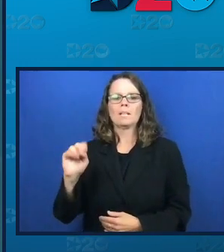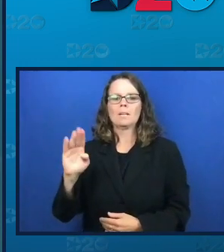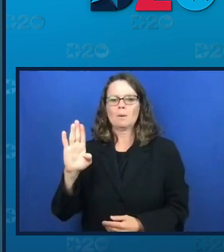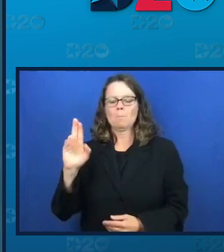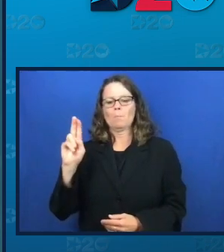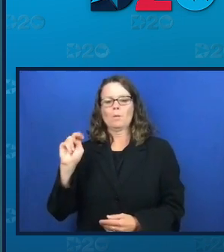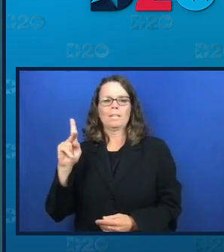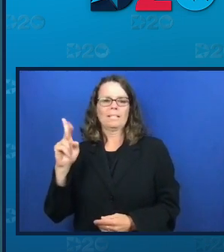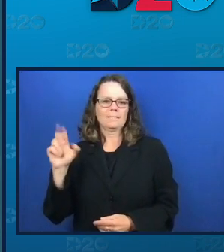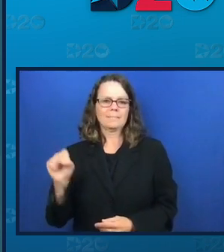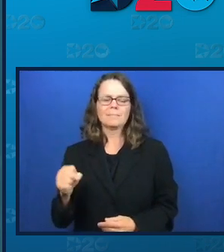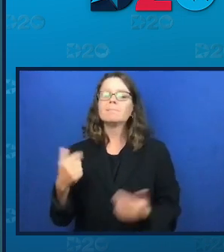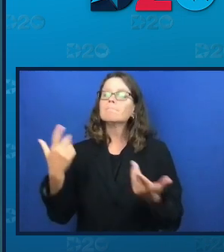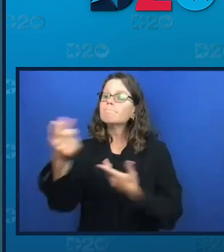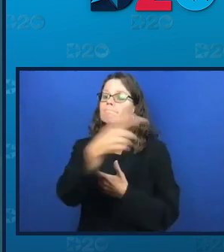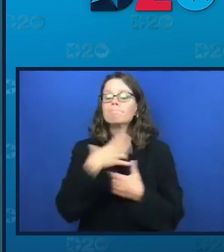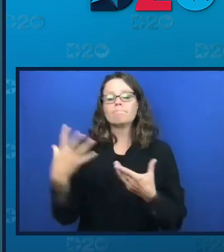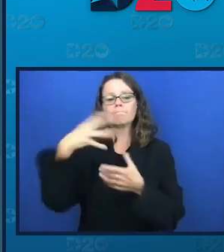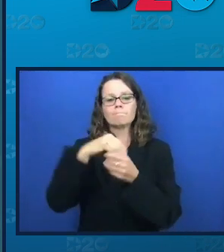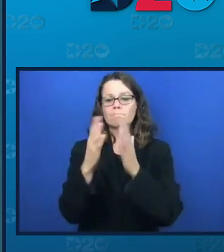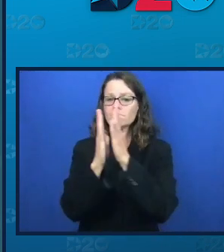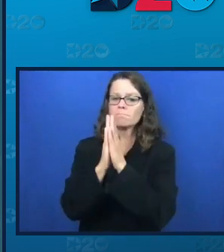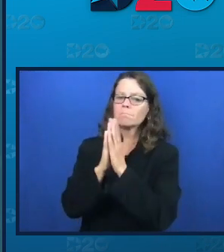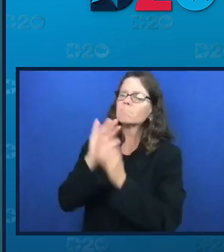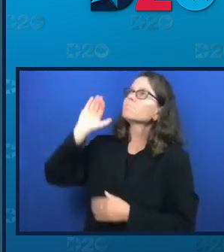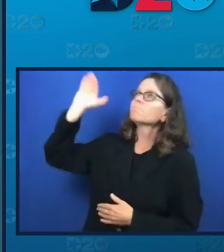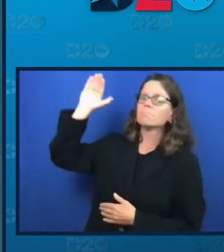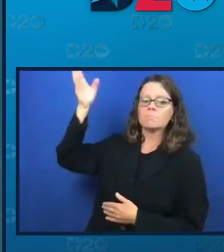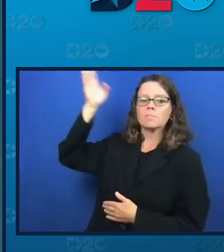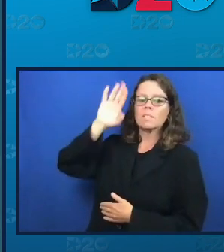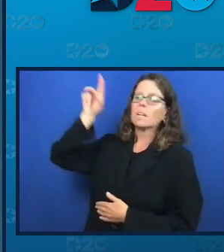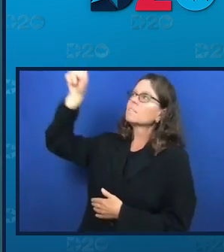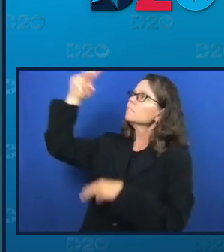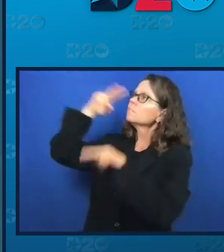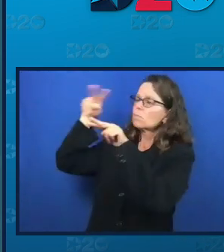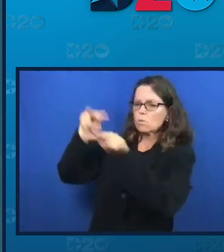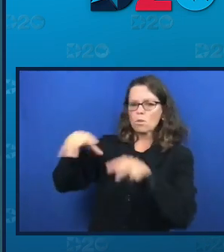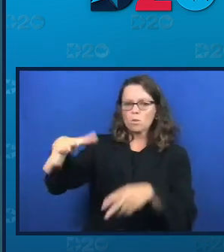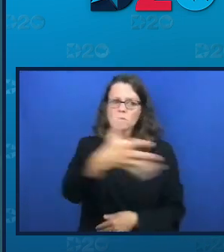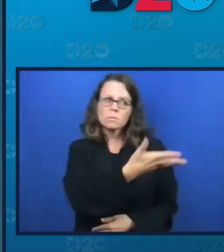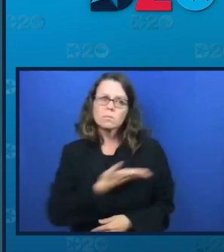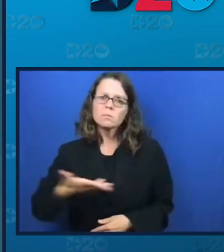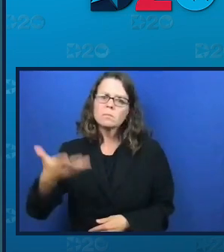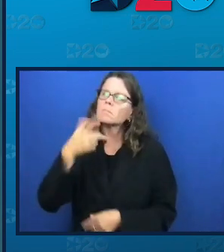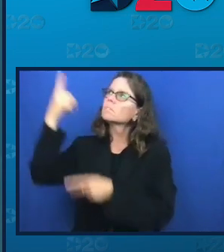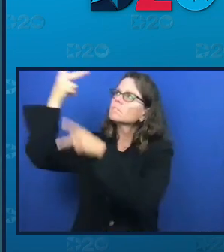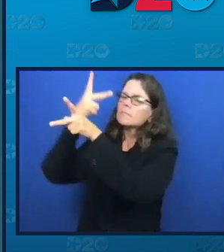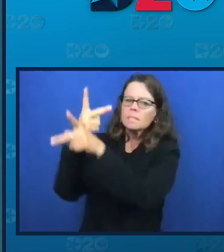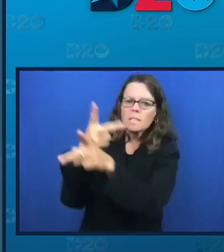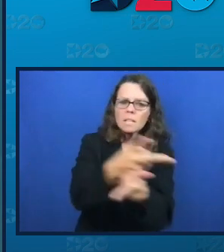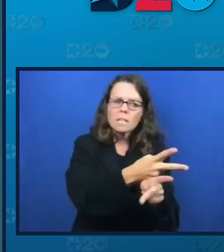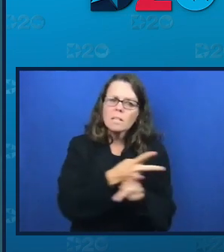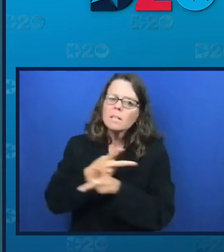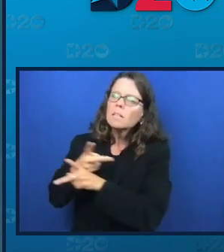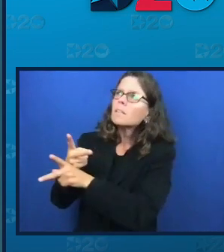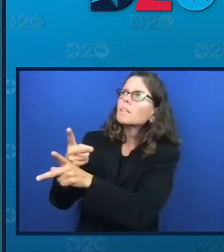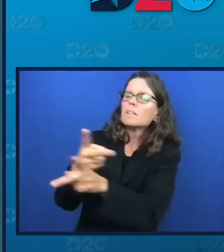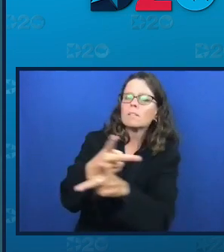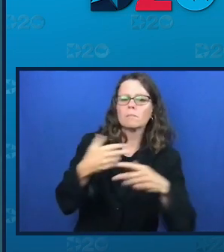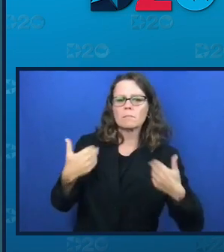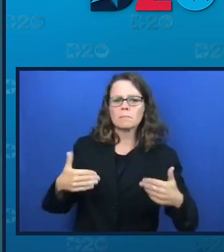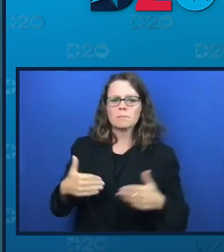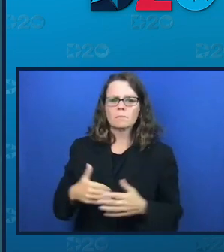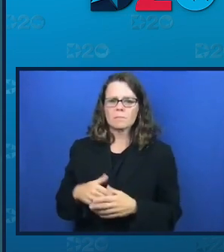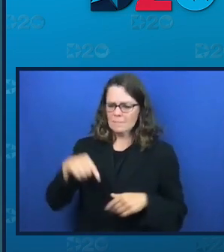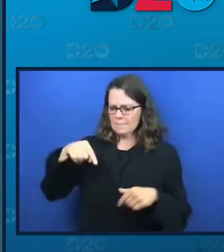God, you have been a refuge for us in every generation. As we conclude this convention from the safety of our homes,